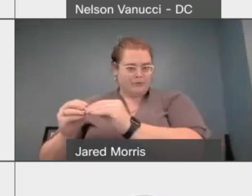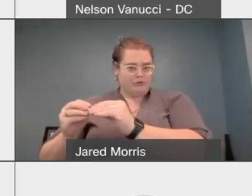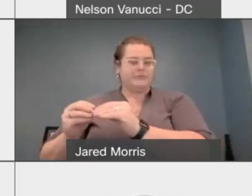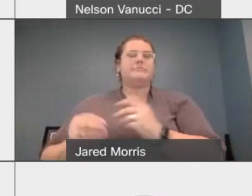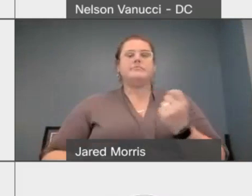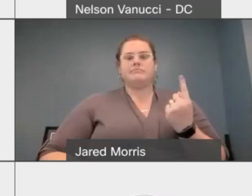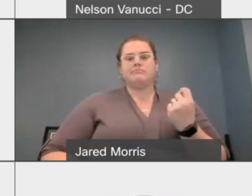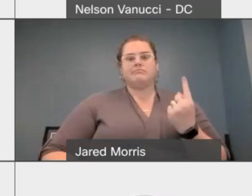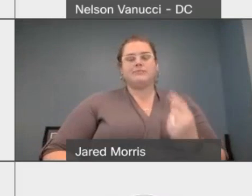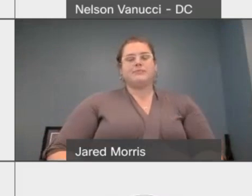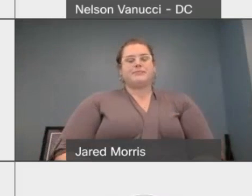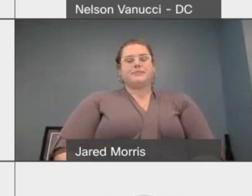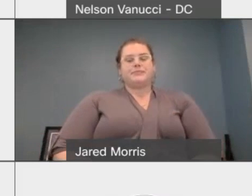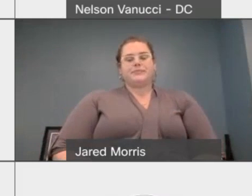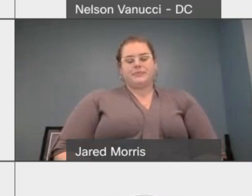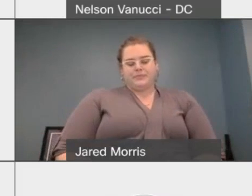just like to